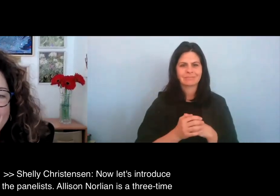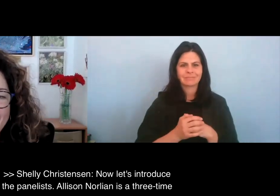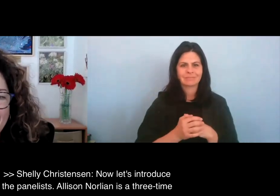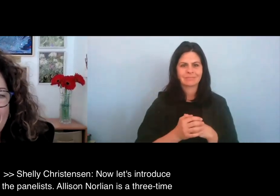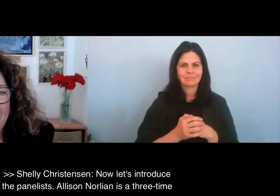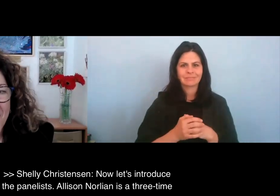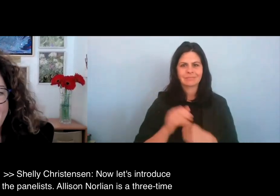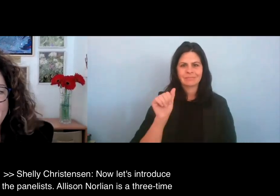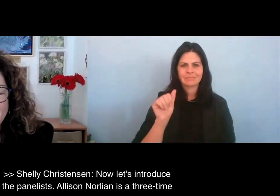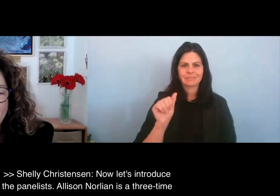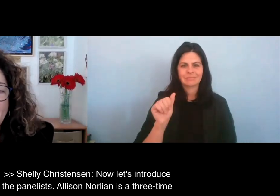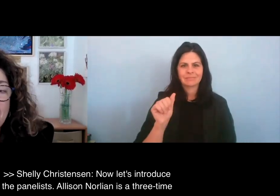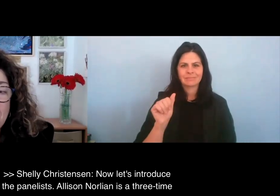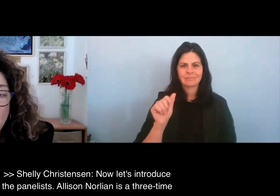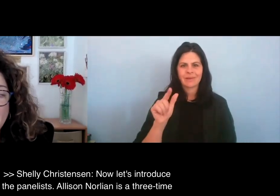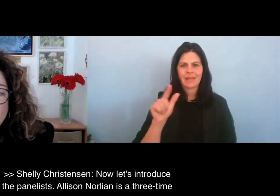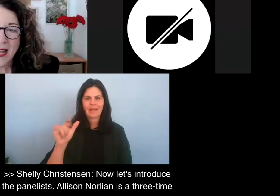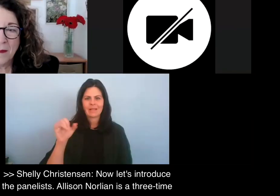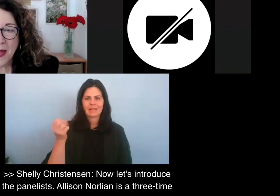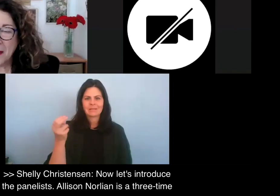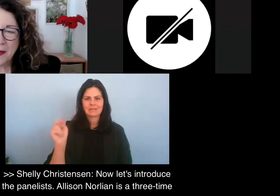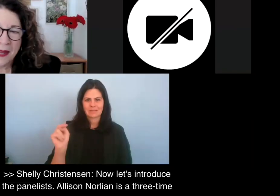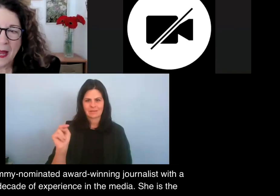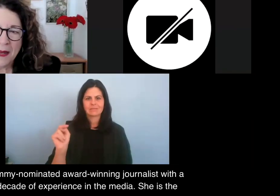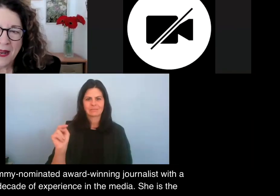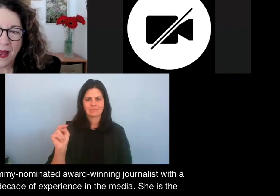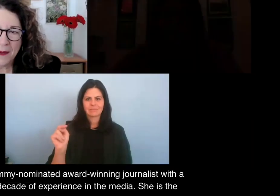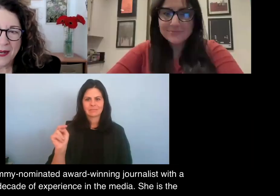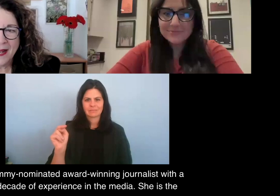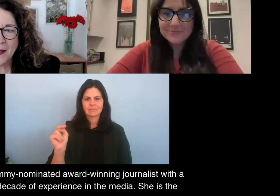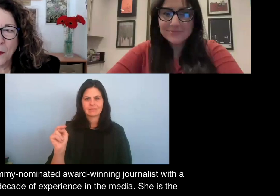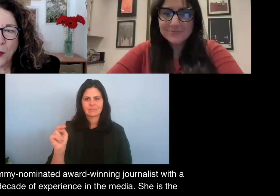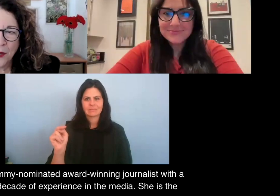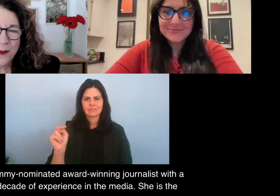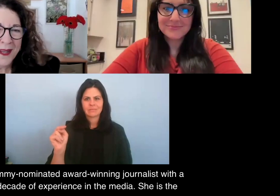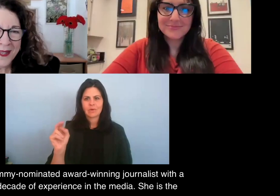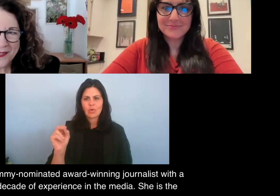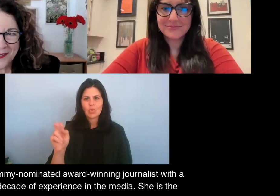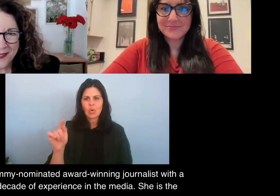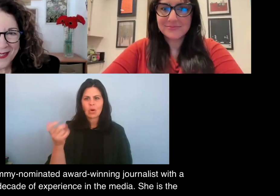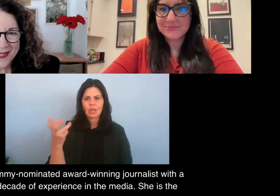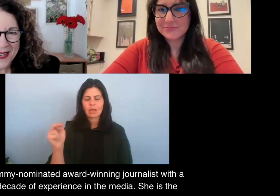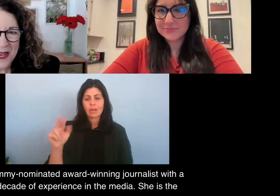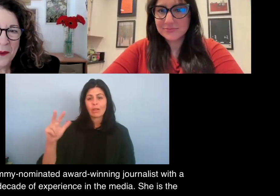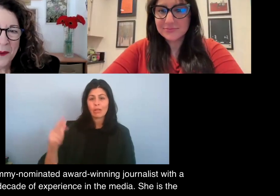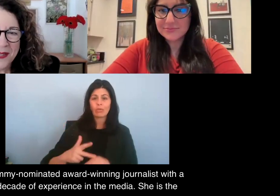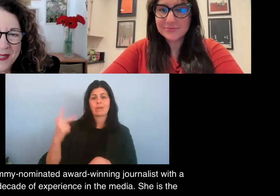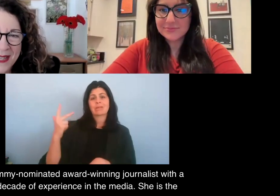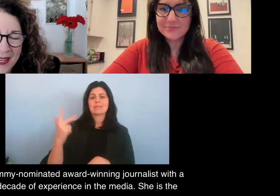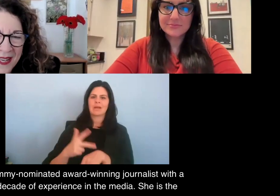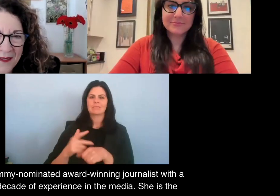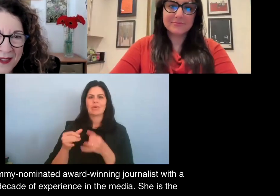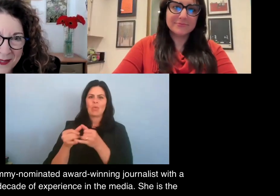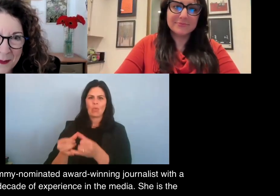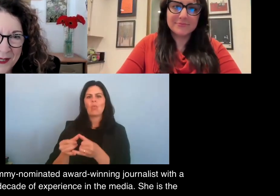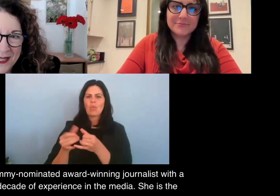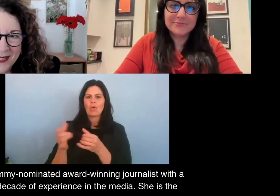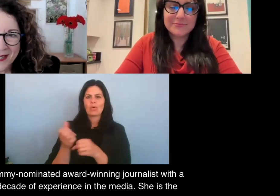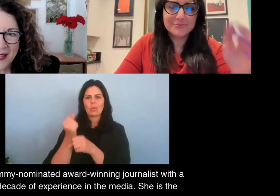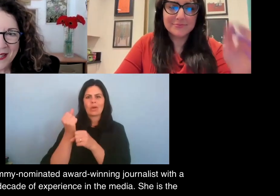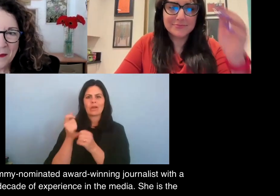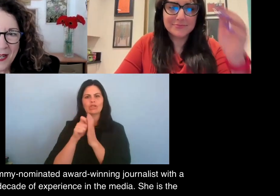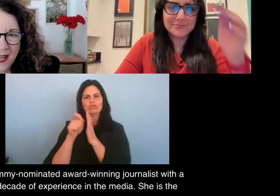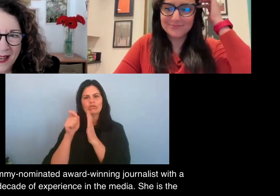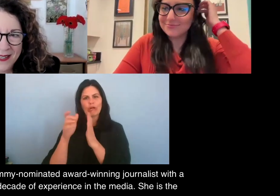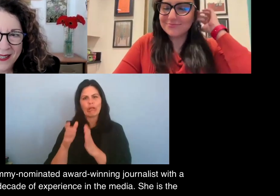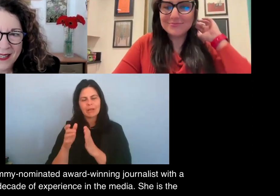Alison Norlian is a three-time Emmy-nominated award-winning journalist with a decade of experience